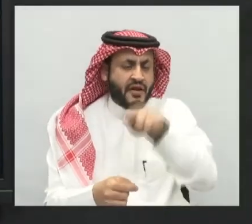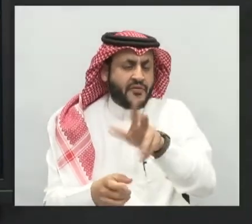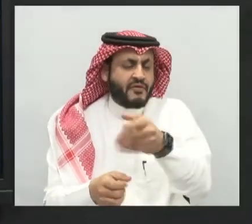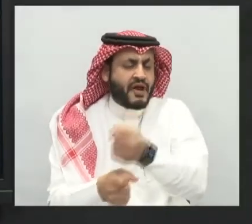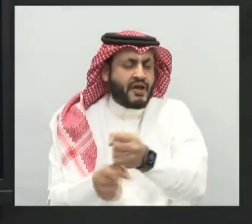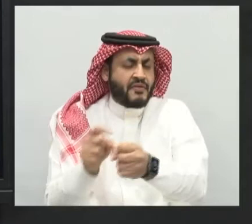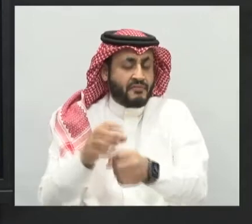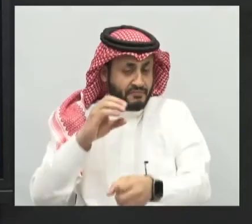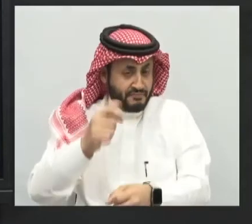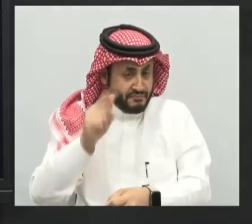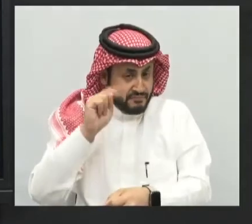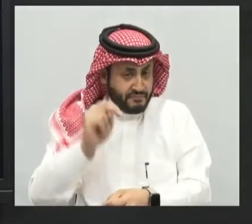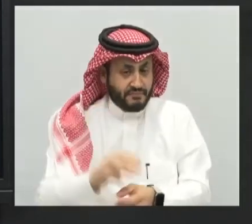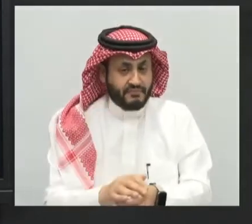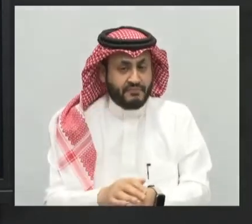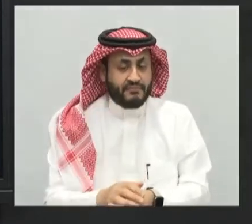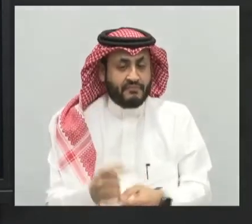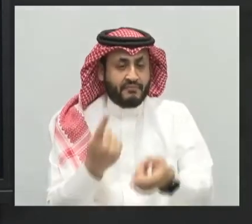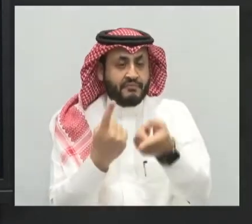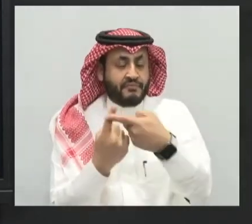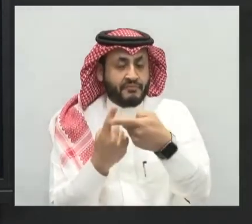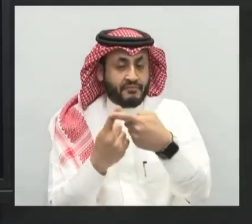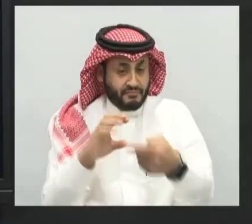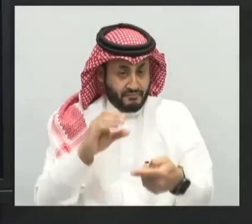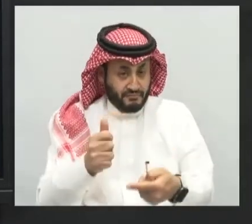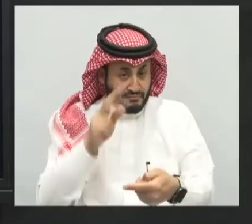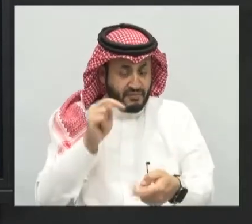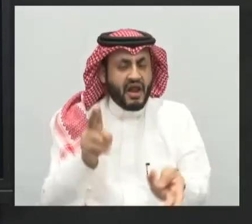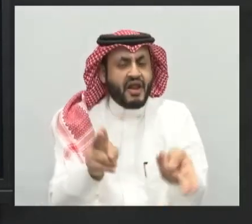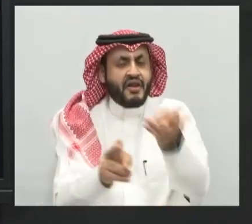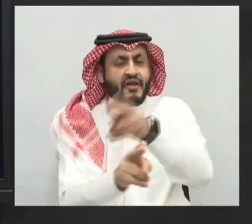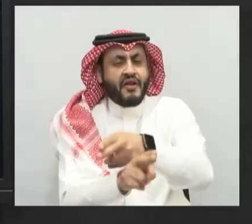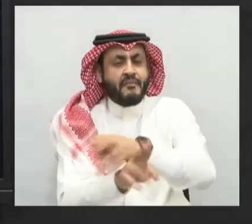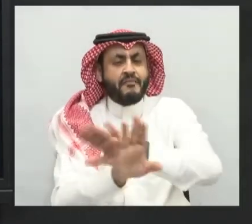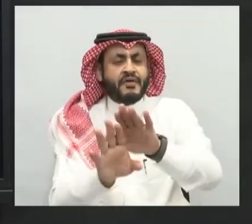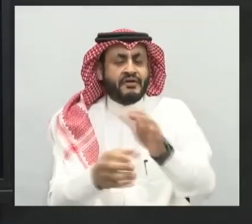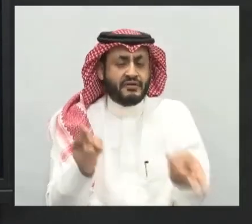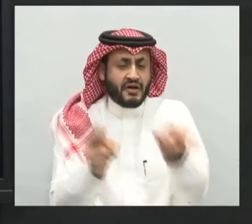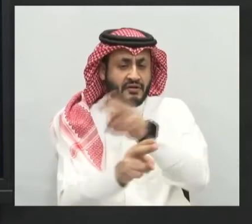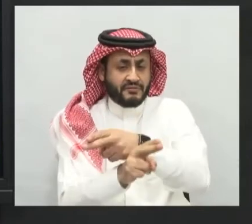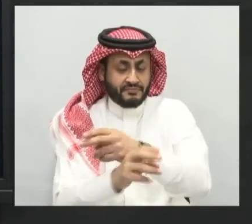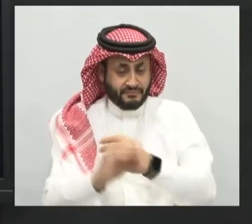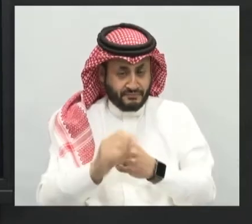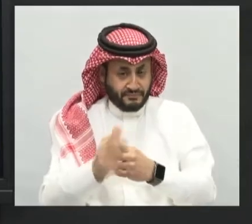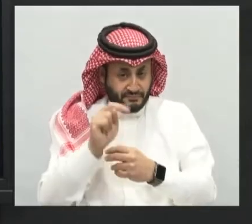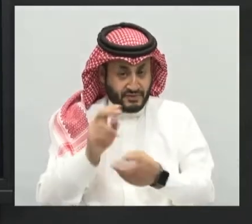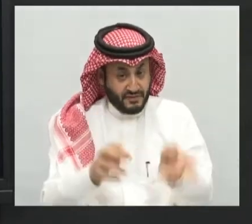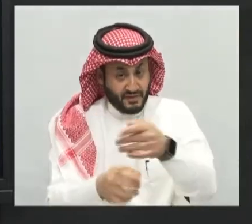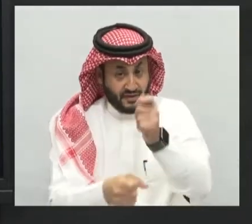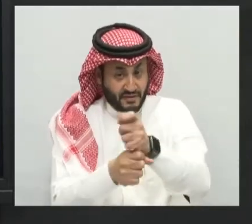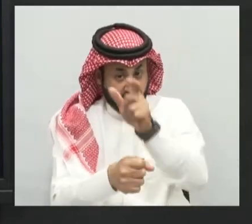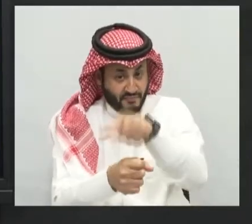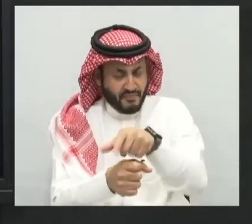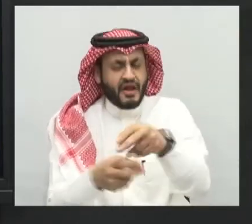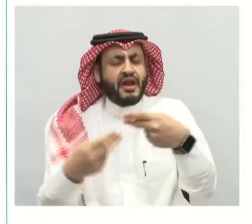question using can, we of course start with can as a question word, and we use the subject pronoun,